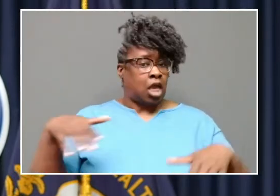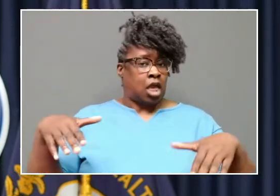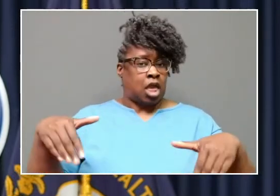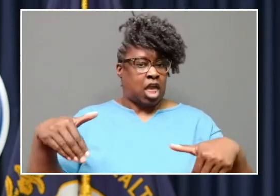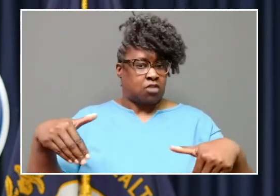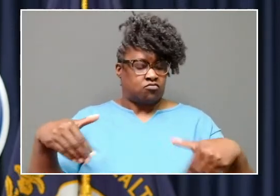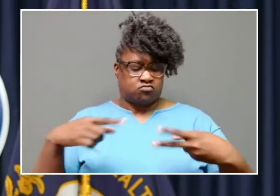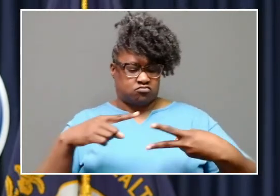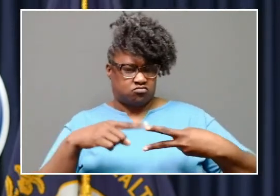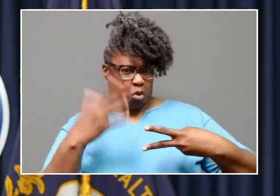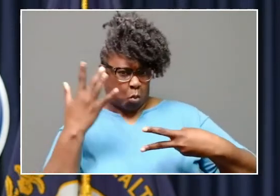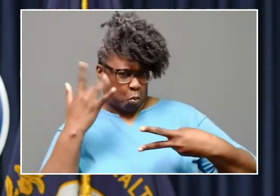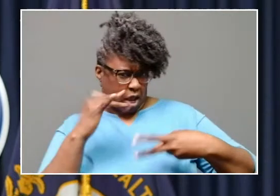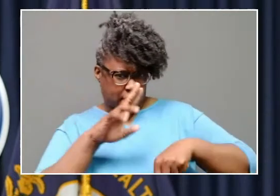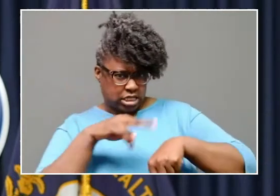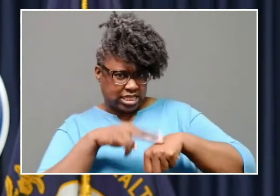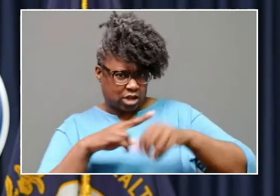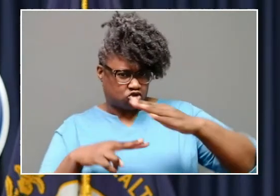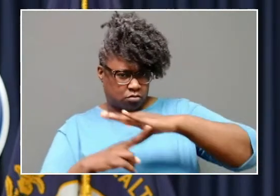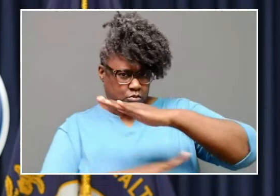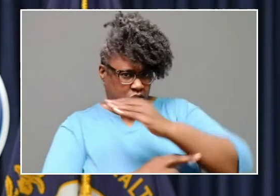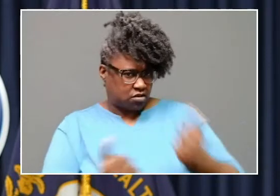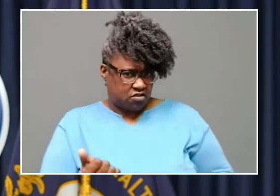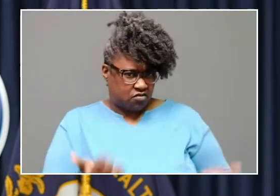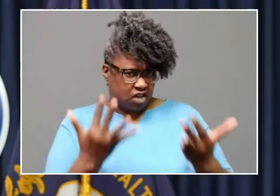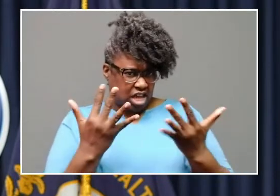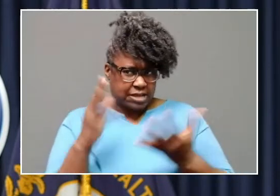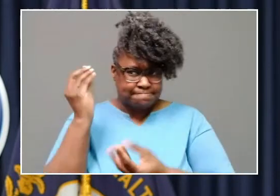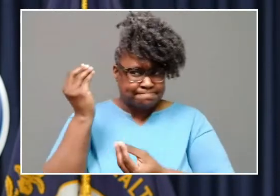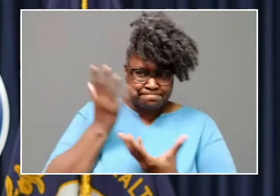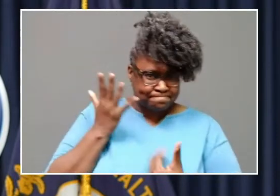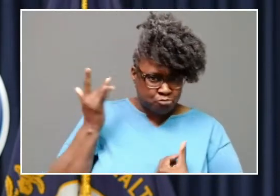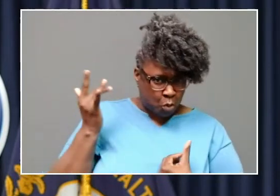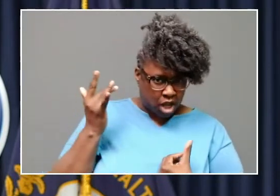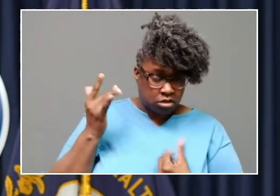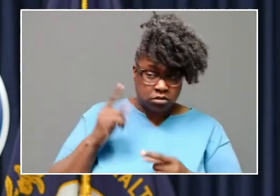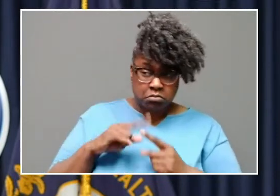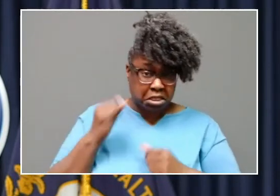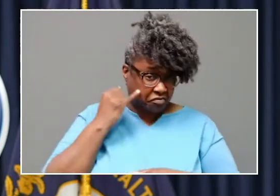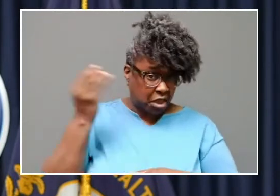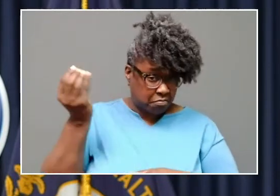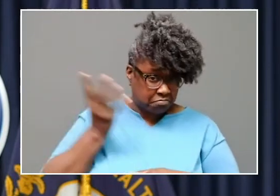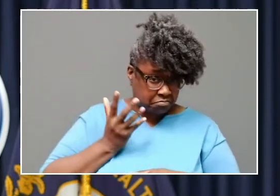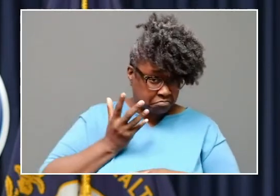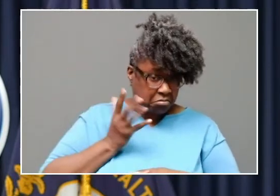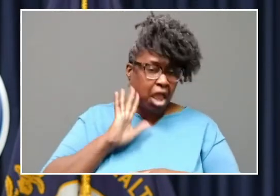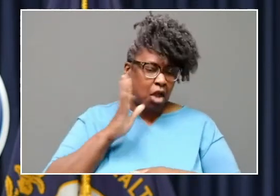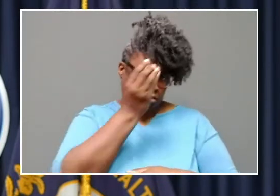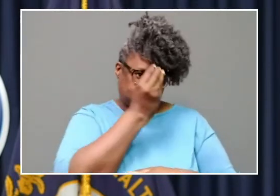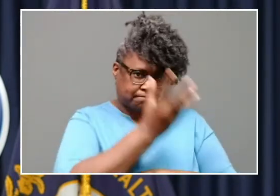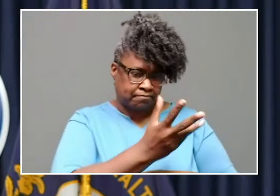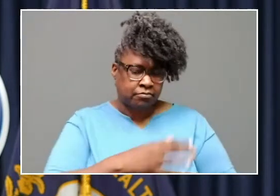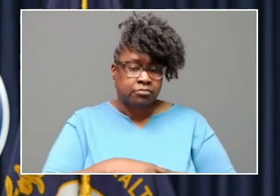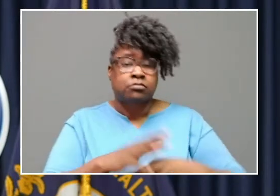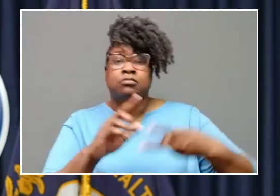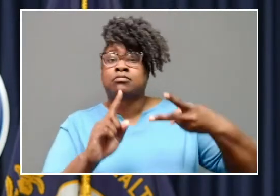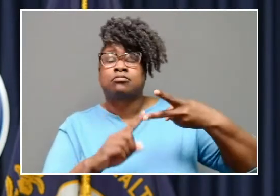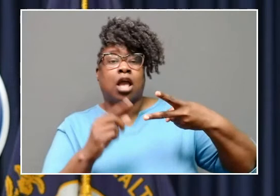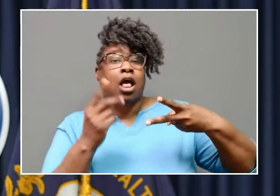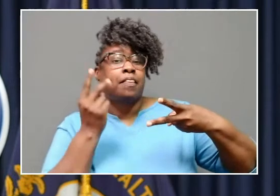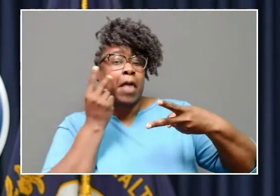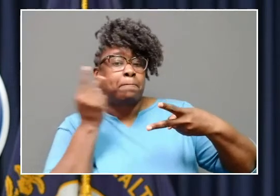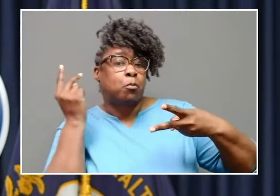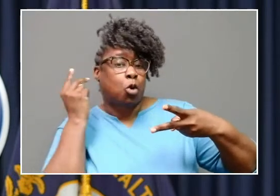the Natural Bridge fire, but we will get back to you if one has been determined. The memorial, we are hoping, will